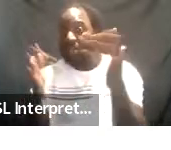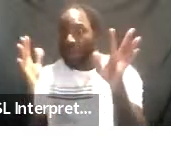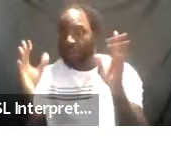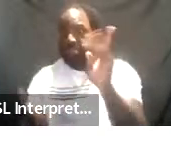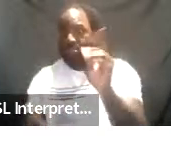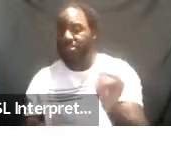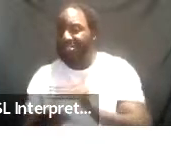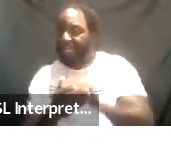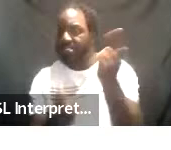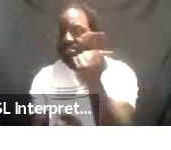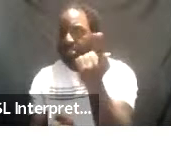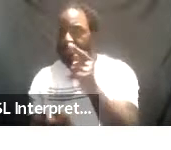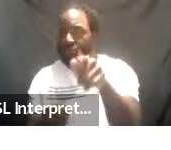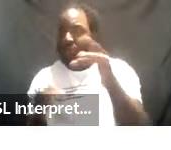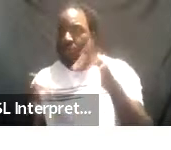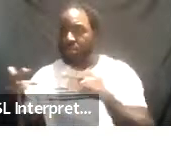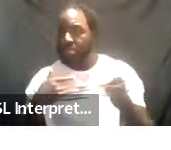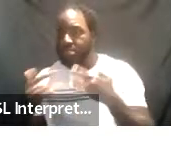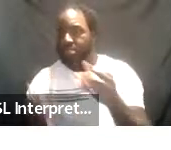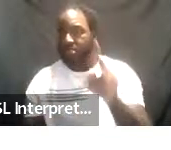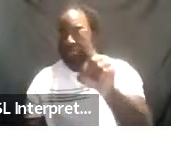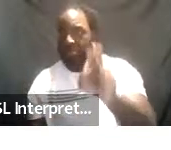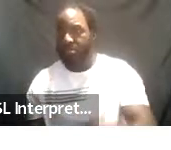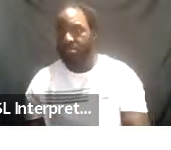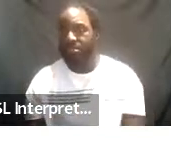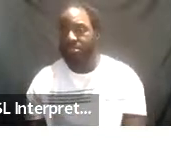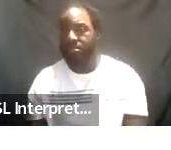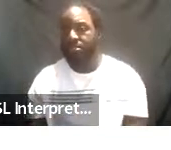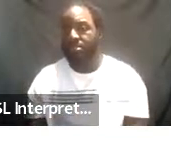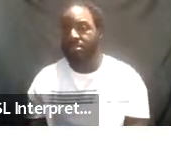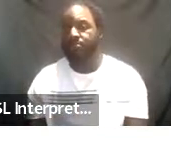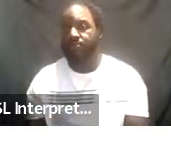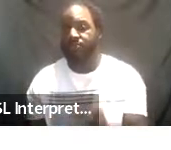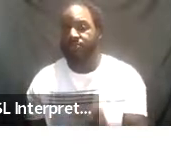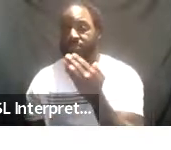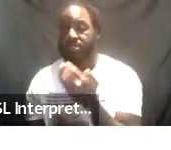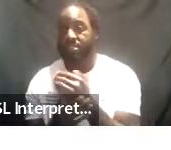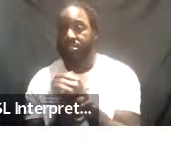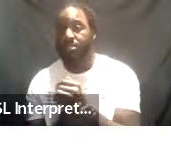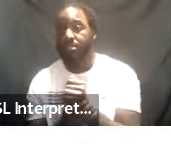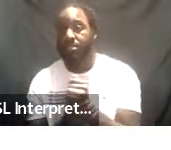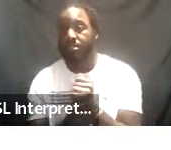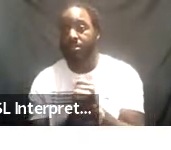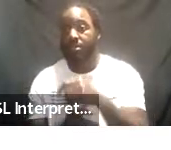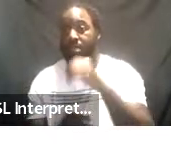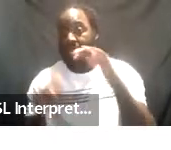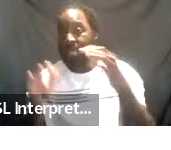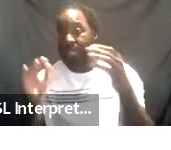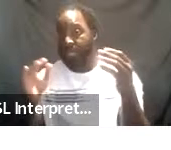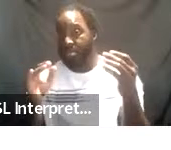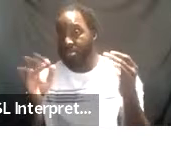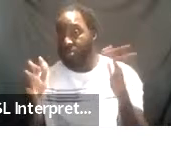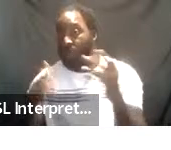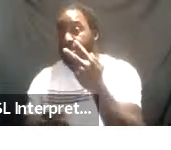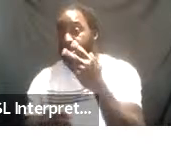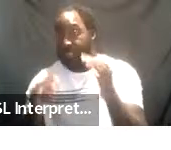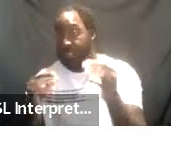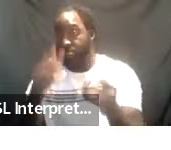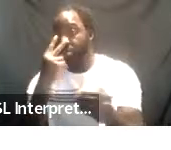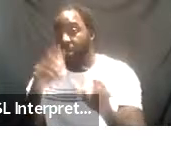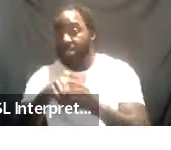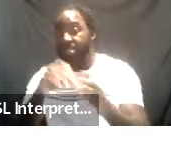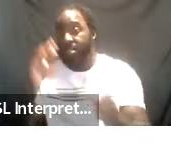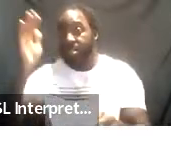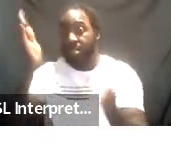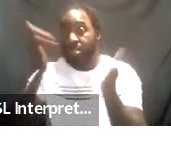considering? Thanks, Robert. Yeah, as you've seen in the proposal for zoning